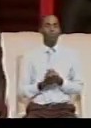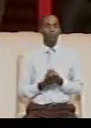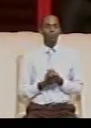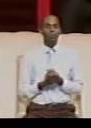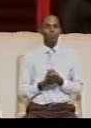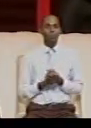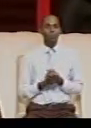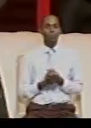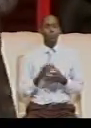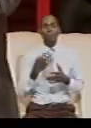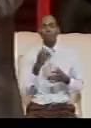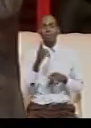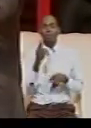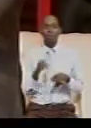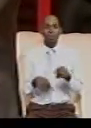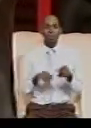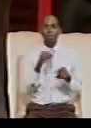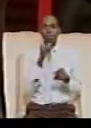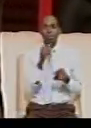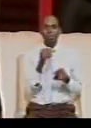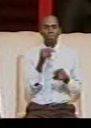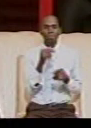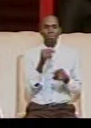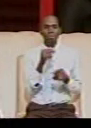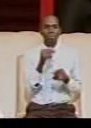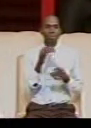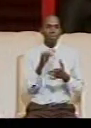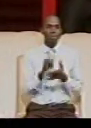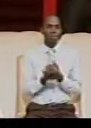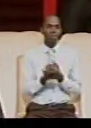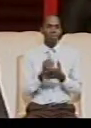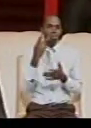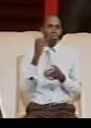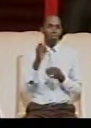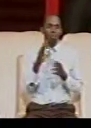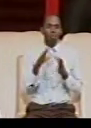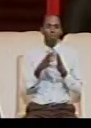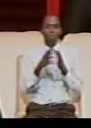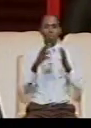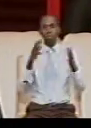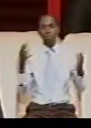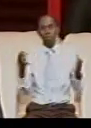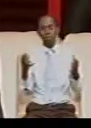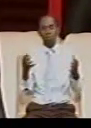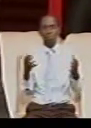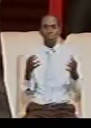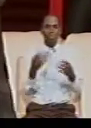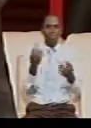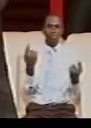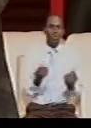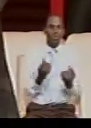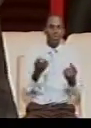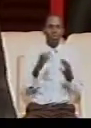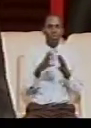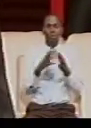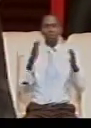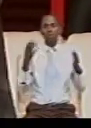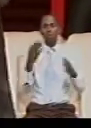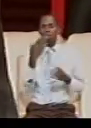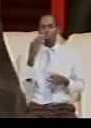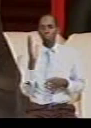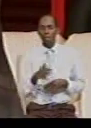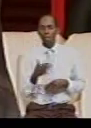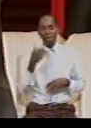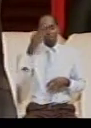dirty that I see so much sin, I see so much evil, and because